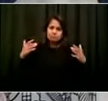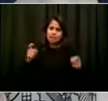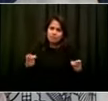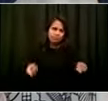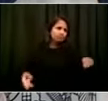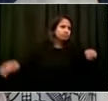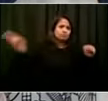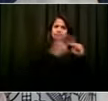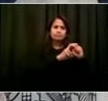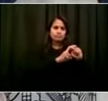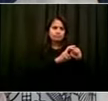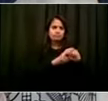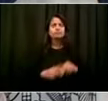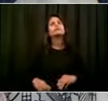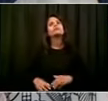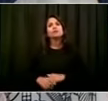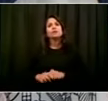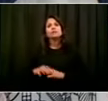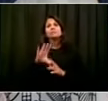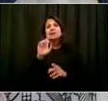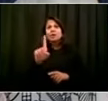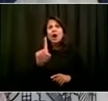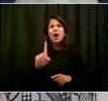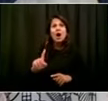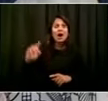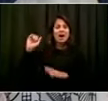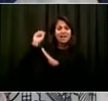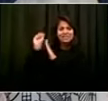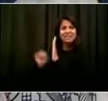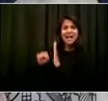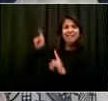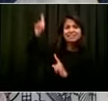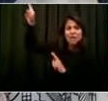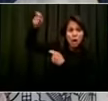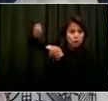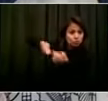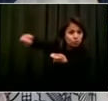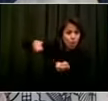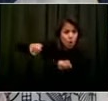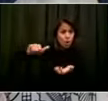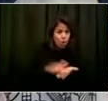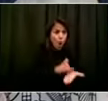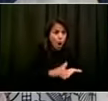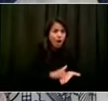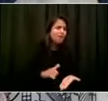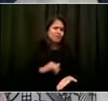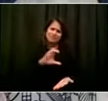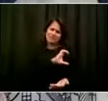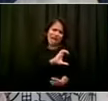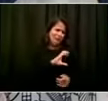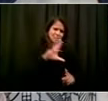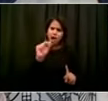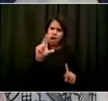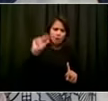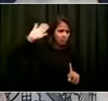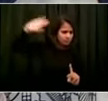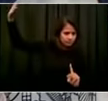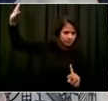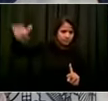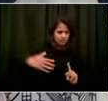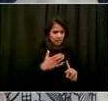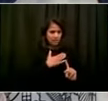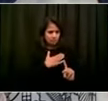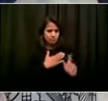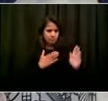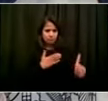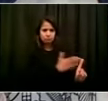working in close coordination with the state. We agree with the idea of very rigorous enforcement. NYPD will coordinate